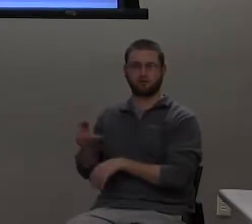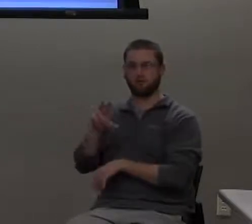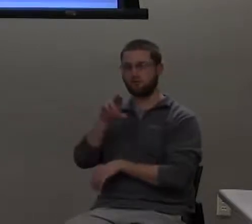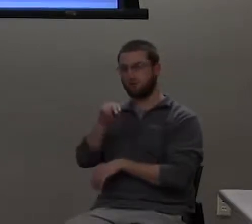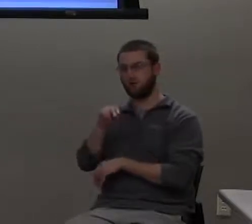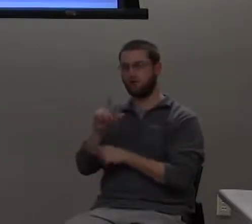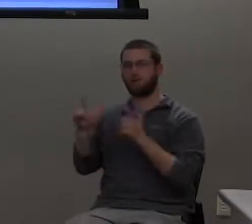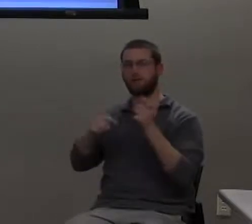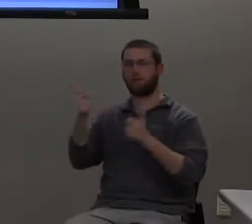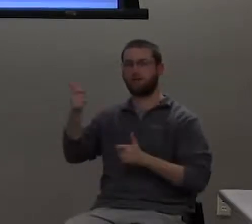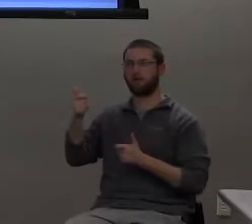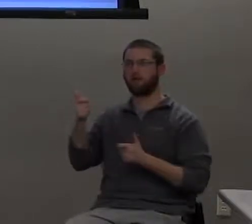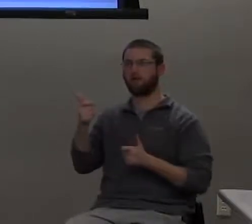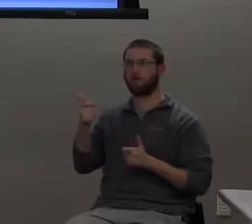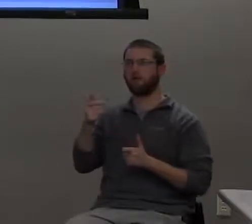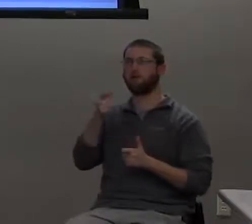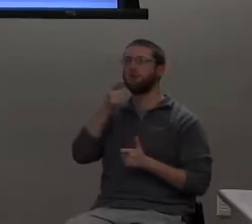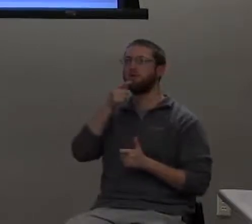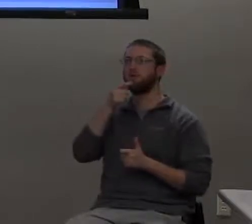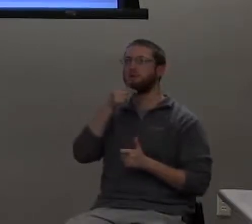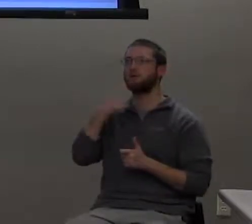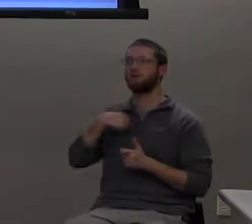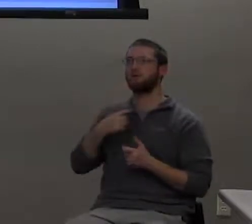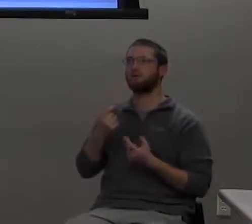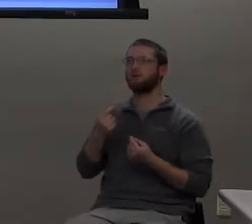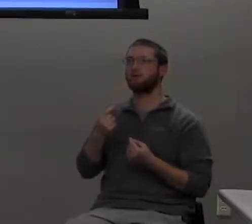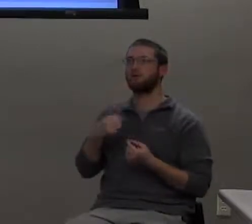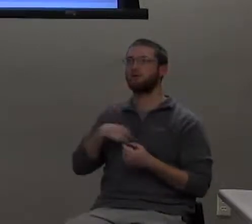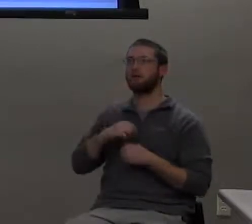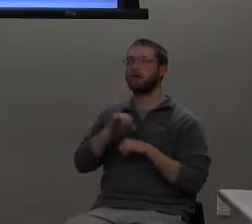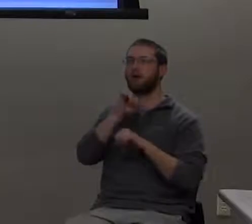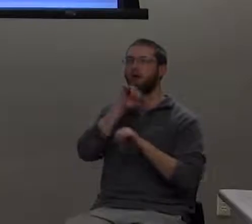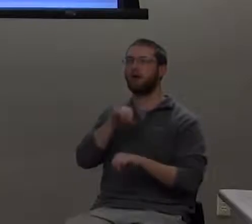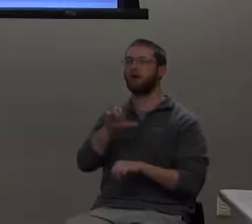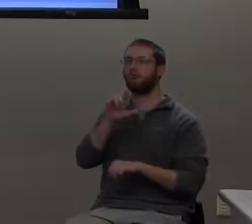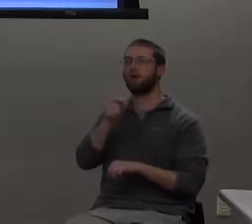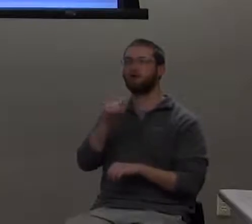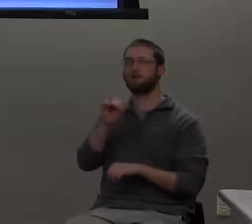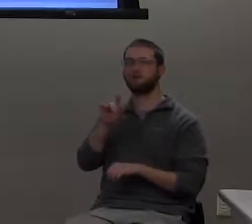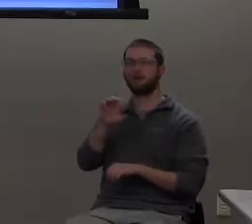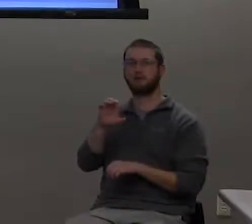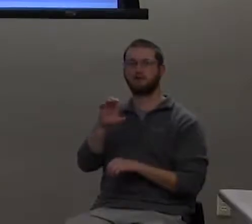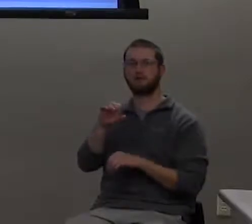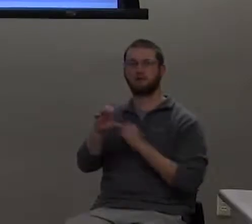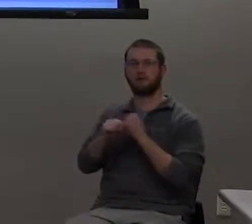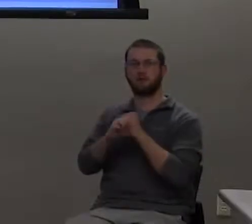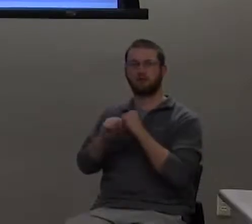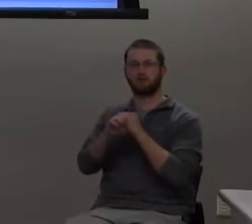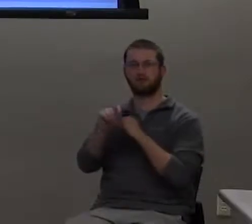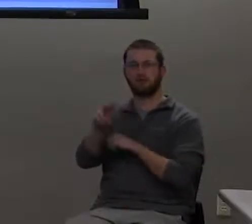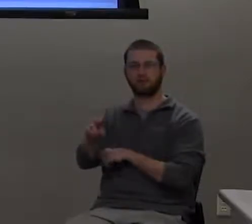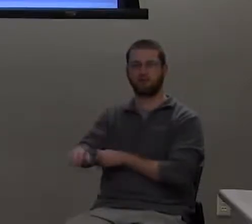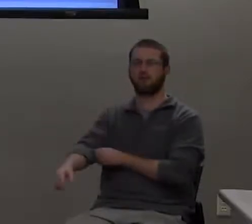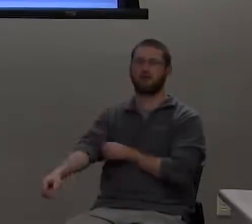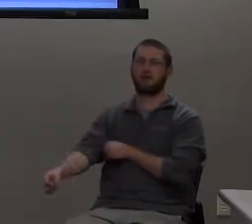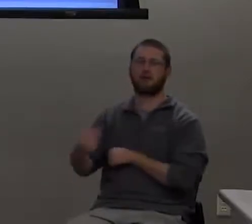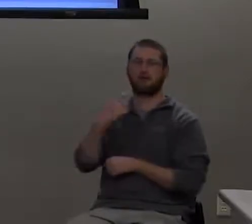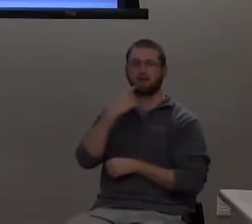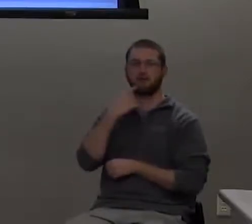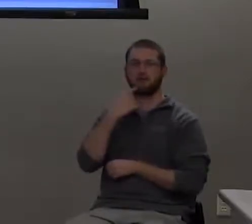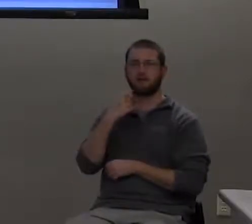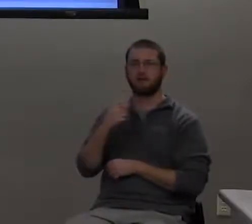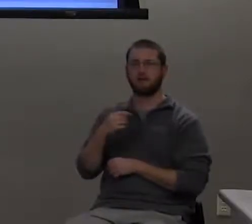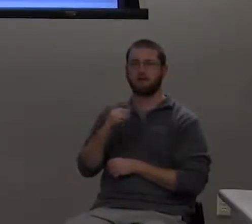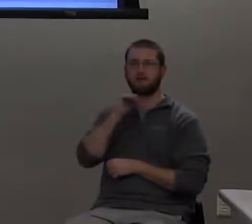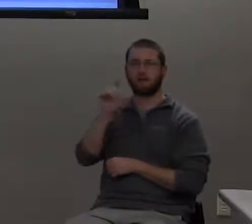larger, I forget who does the We Love Logistics commercials on TV, but I mean, I say that to say it's a reasonable understanding it's